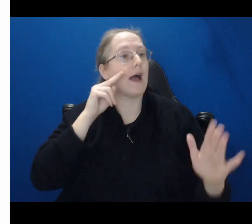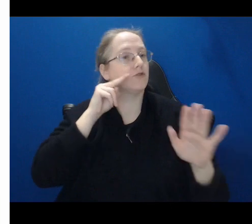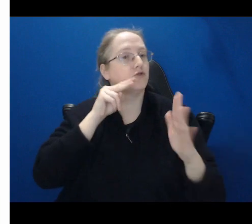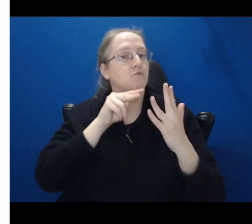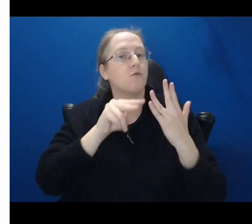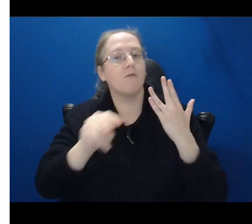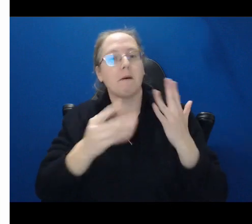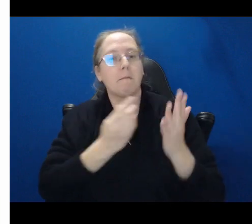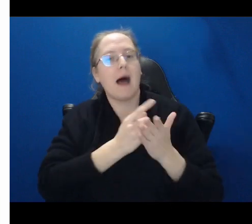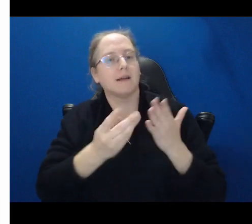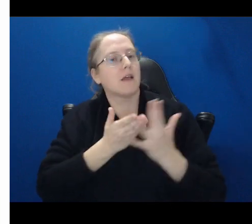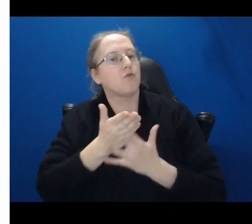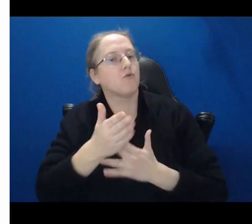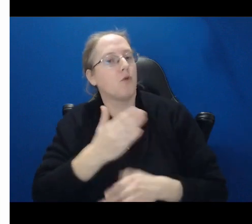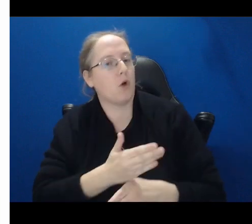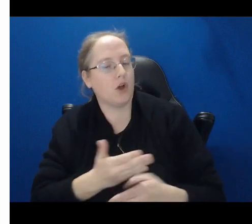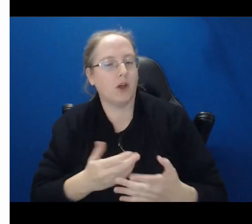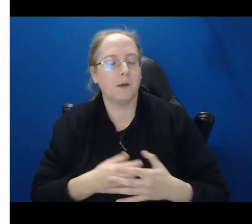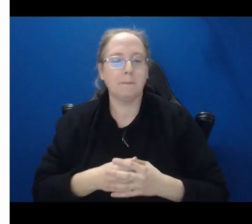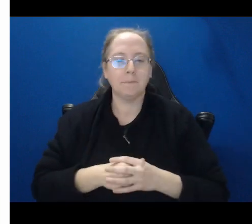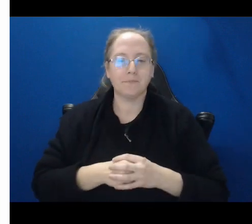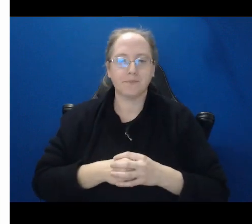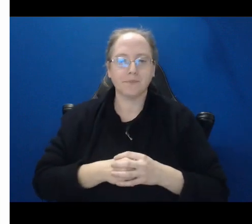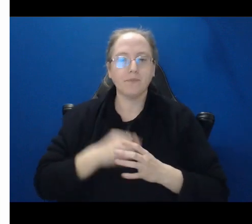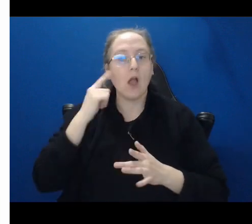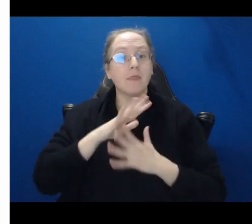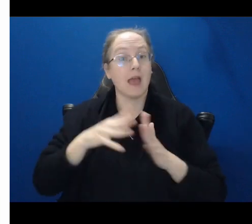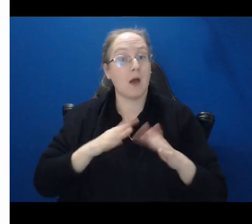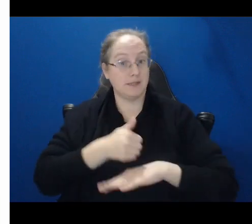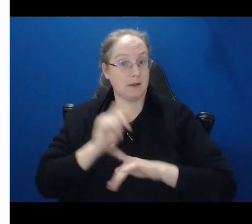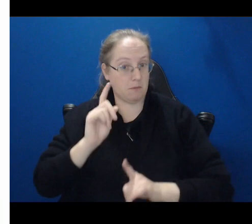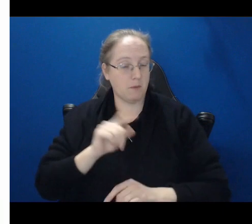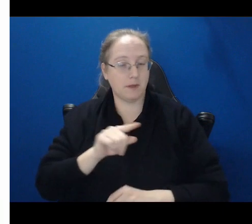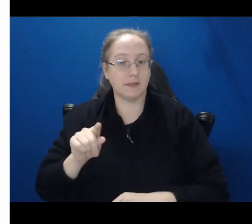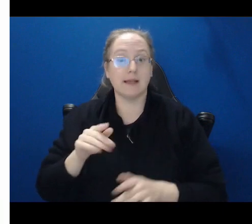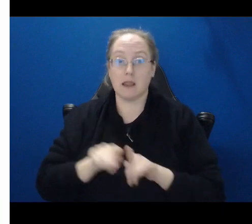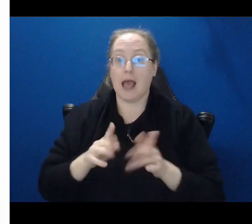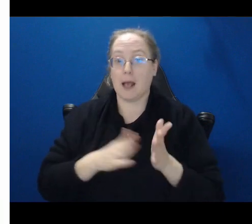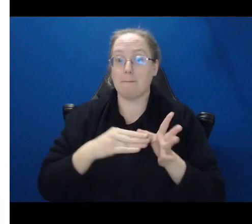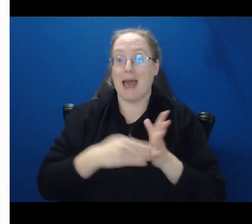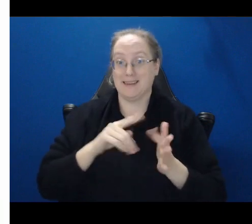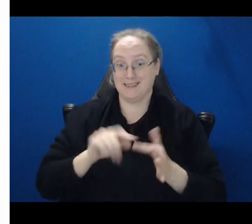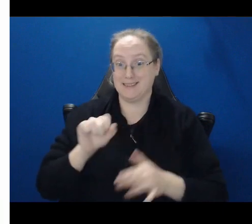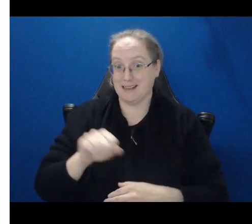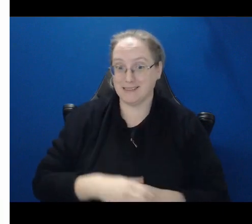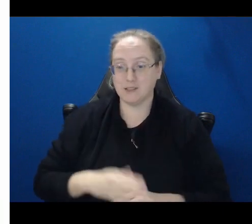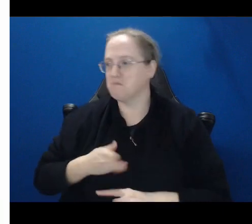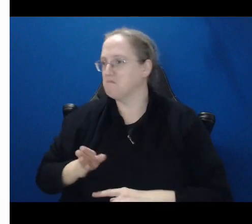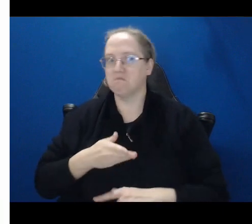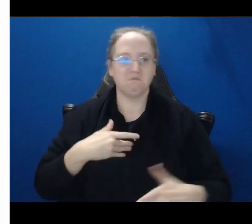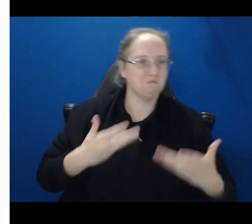that. And I think that the way it's set up at the moment, it is maze-like, and people can walk through and then come